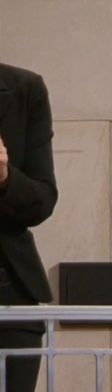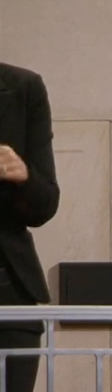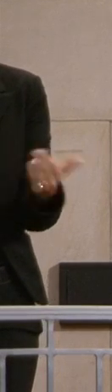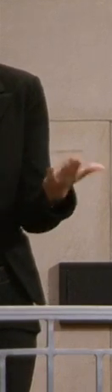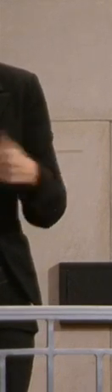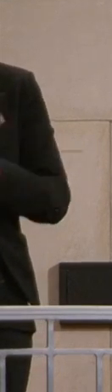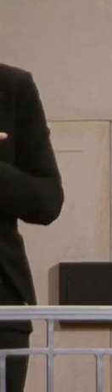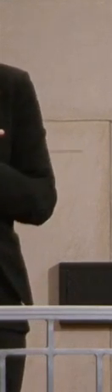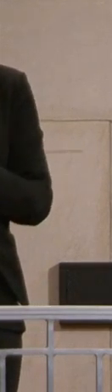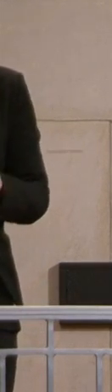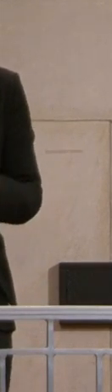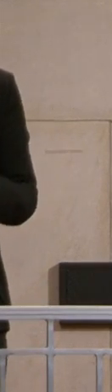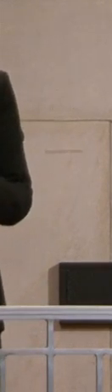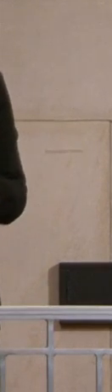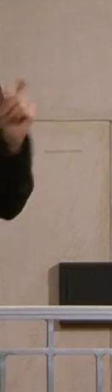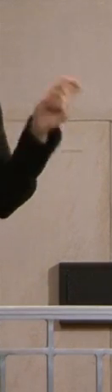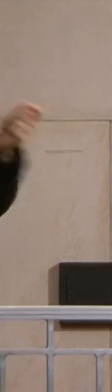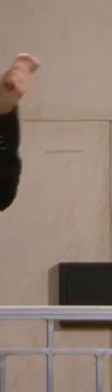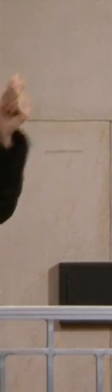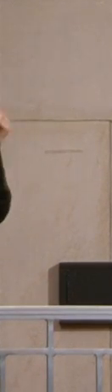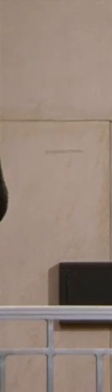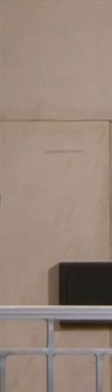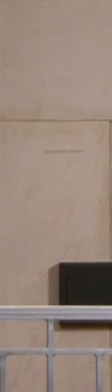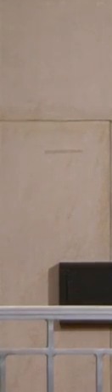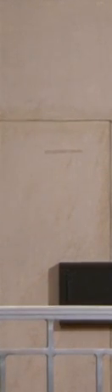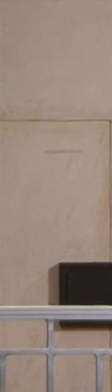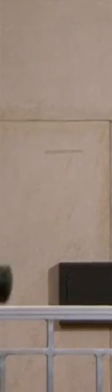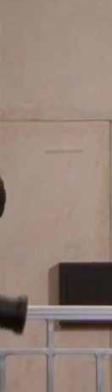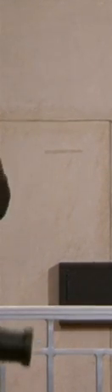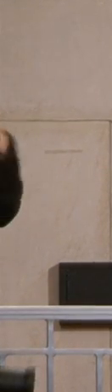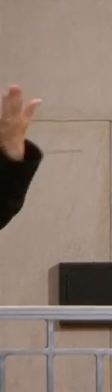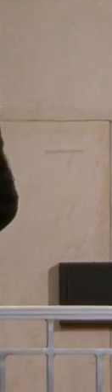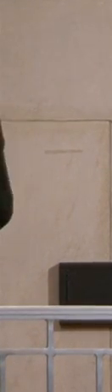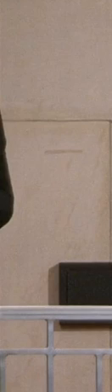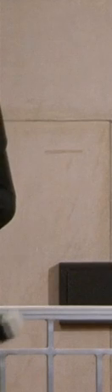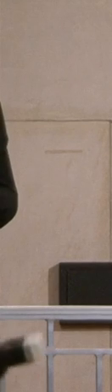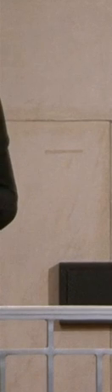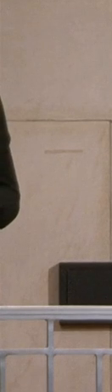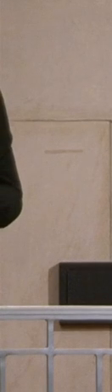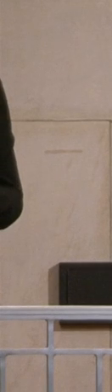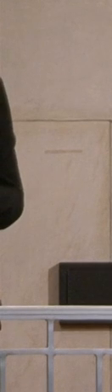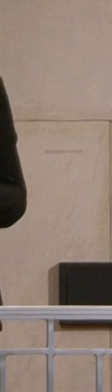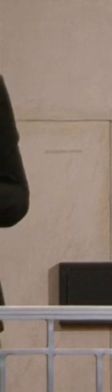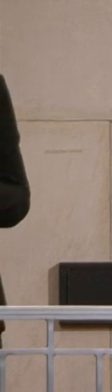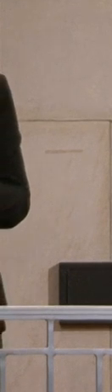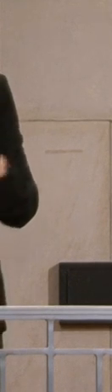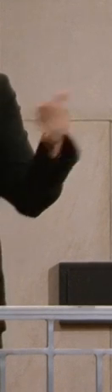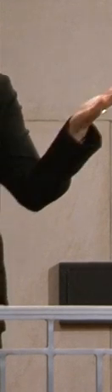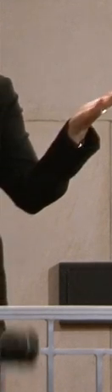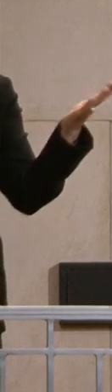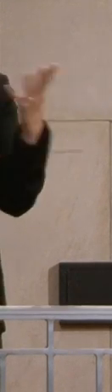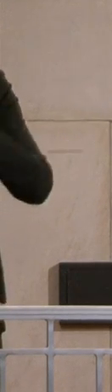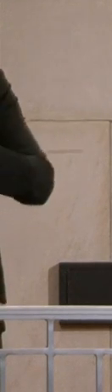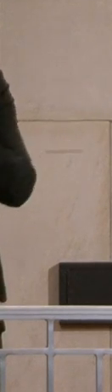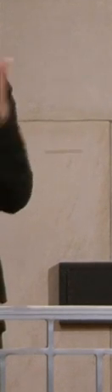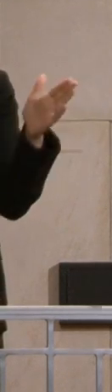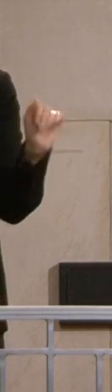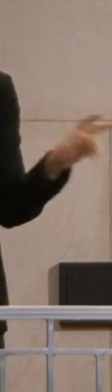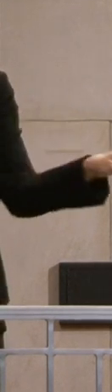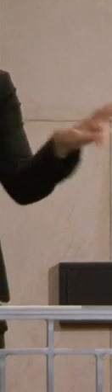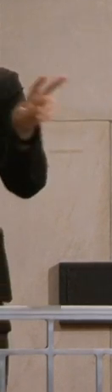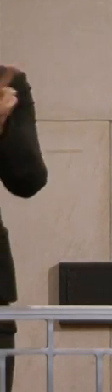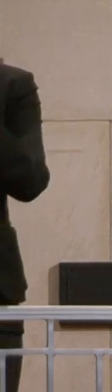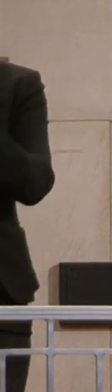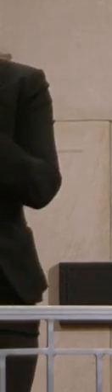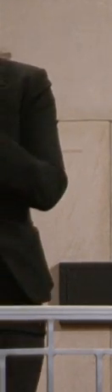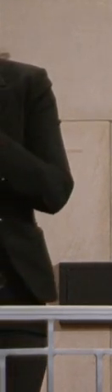today to celebrate Pride Month. We're here in the Great Hall of the Department of Justice, a beautiful room as you can see, and it's